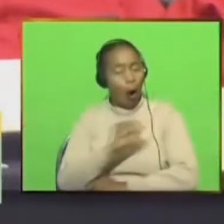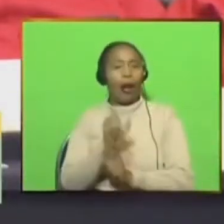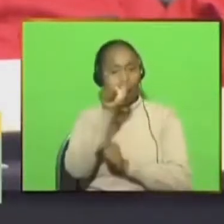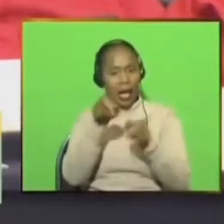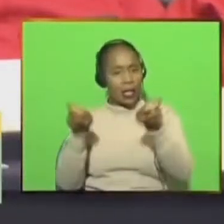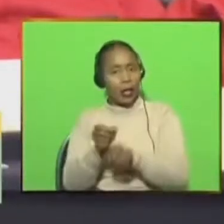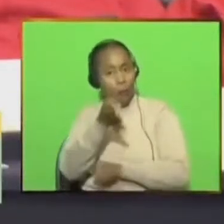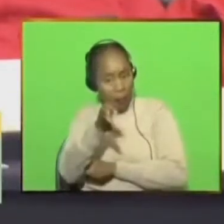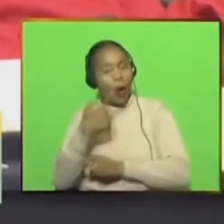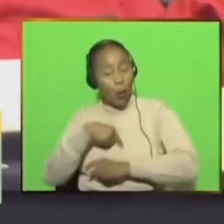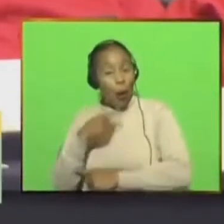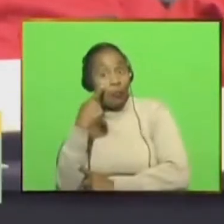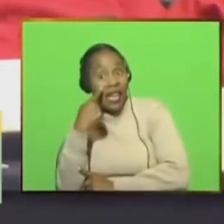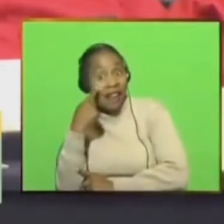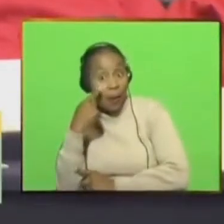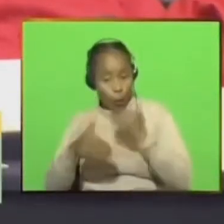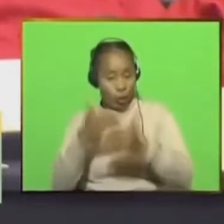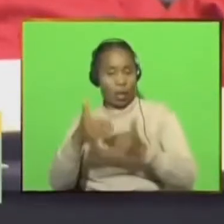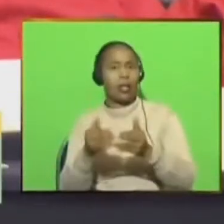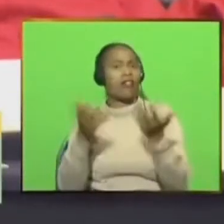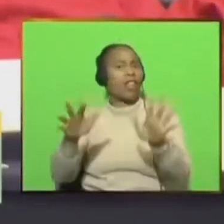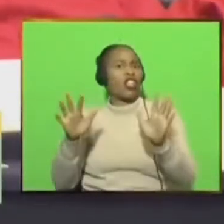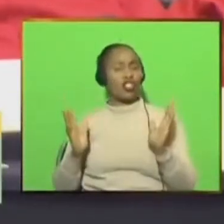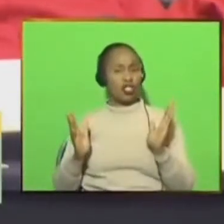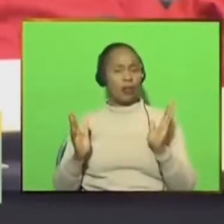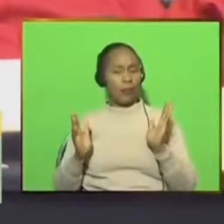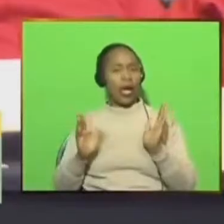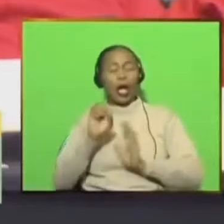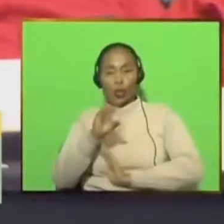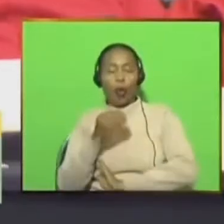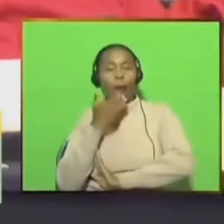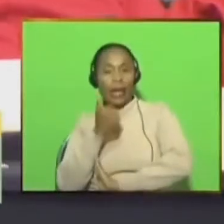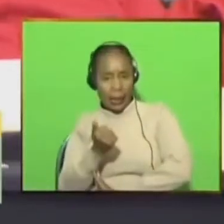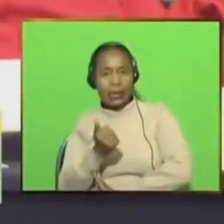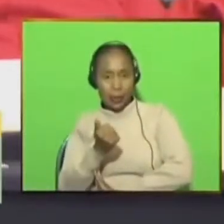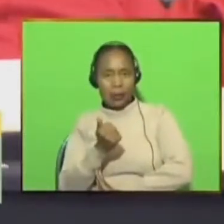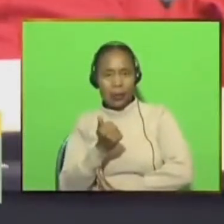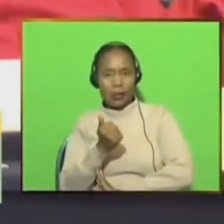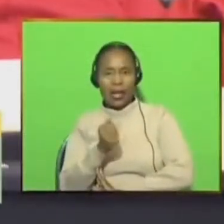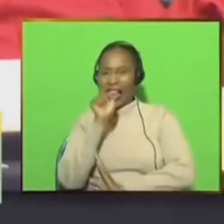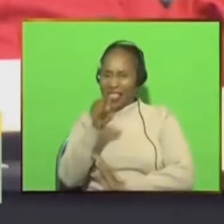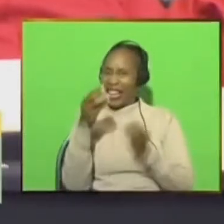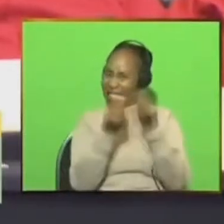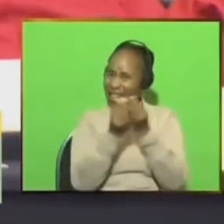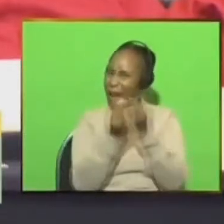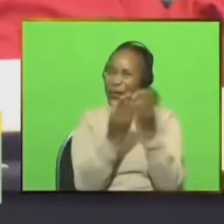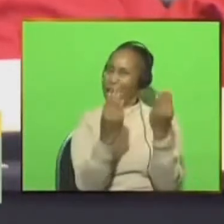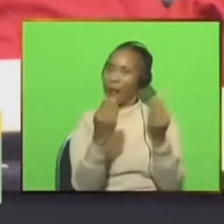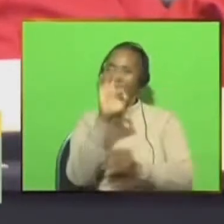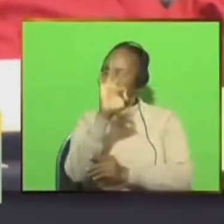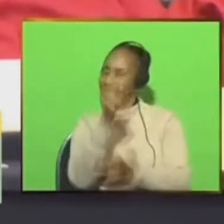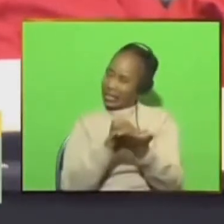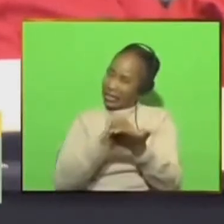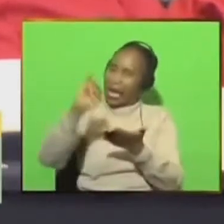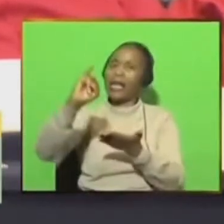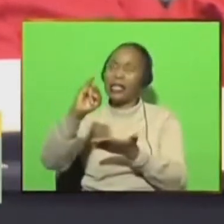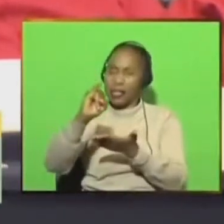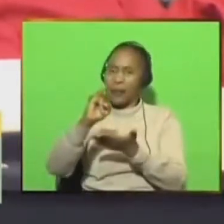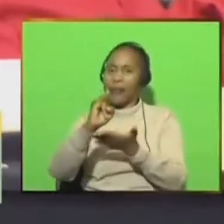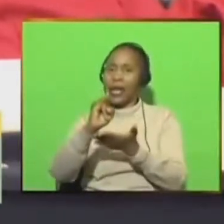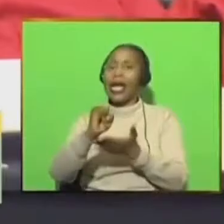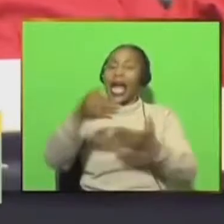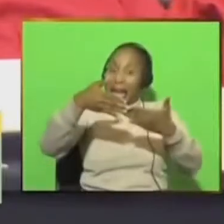that particular process. So please delete that thing of number 3, and then we open the